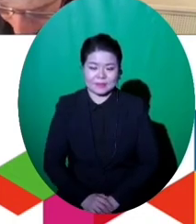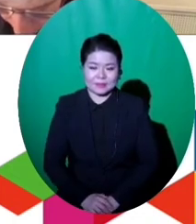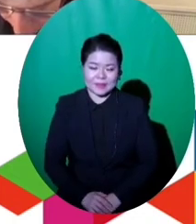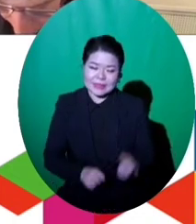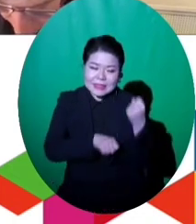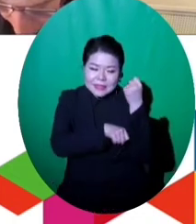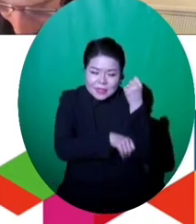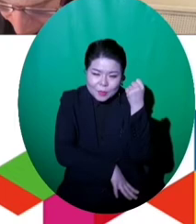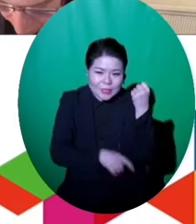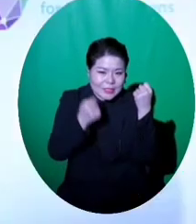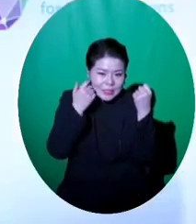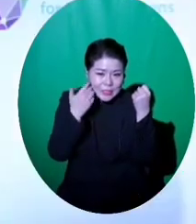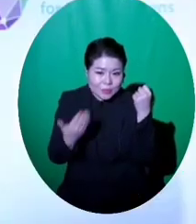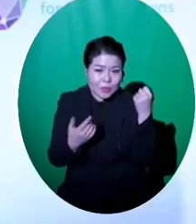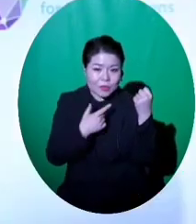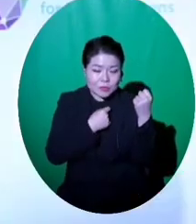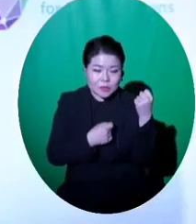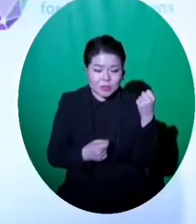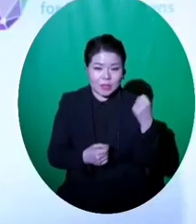Yeah,